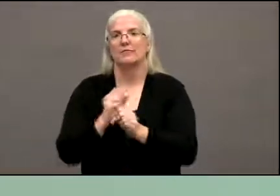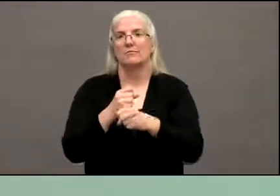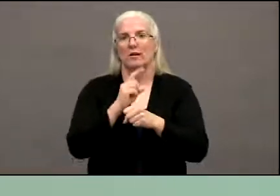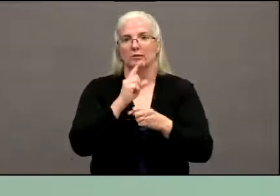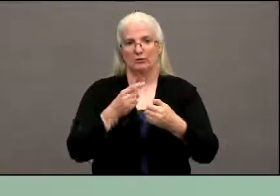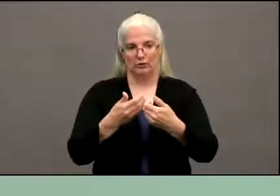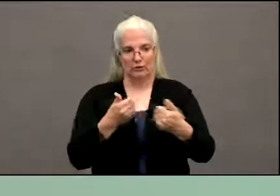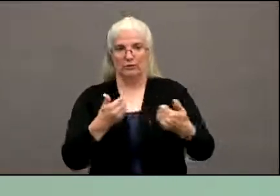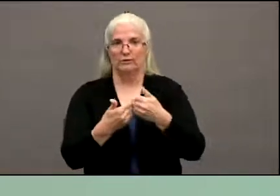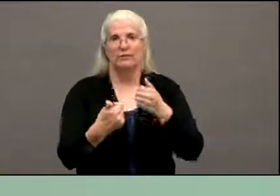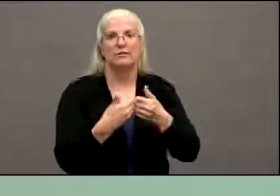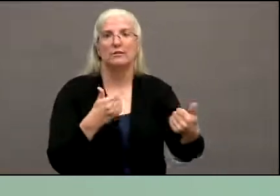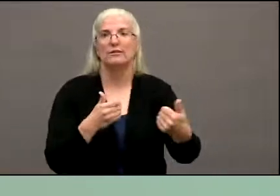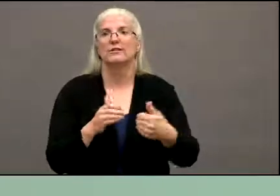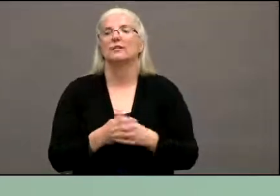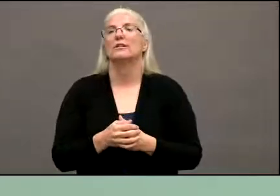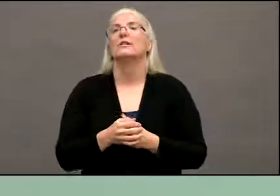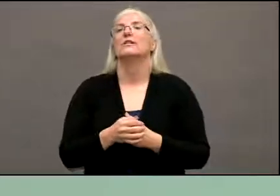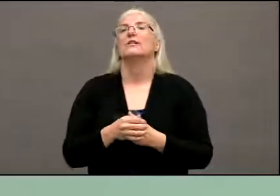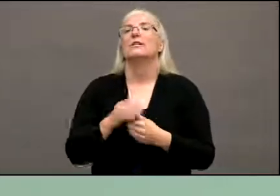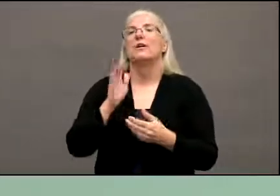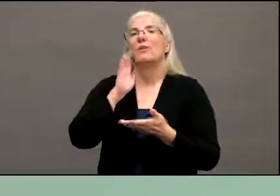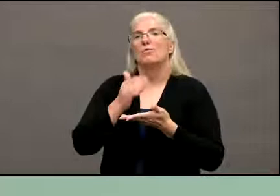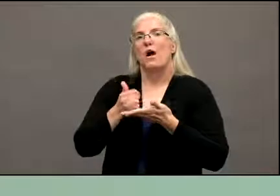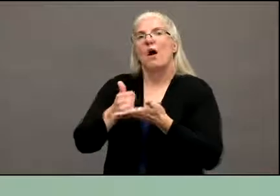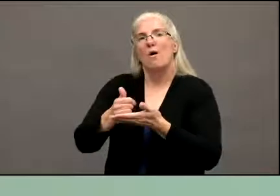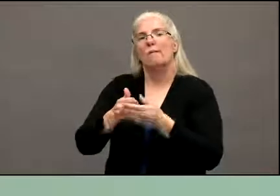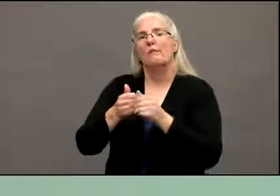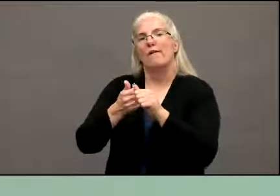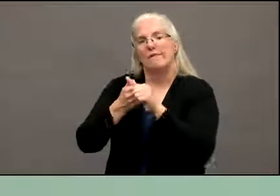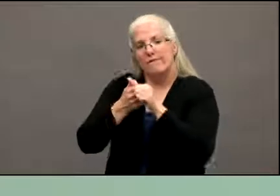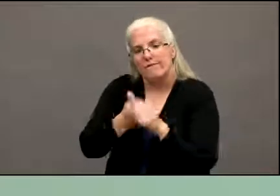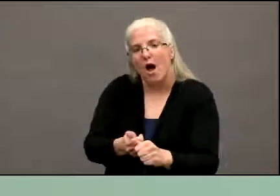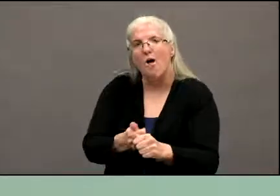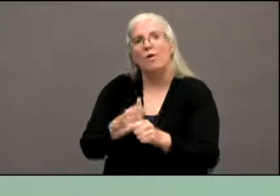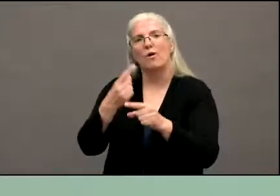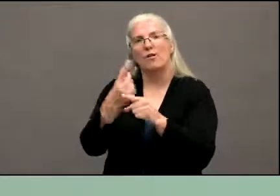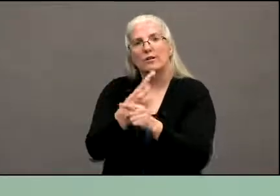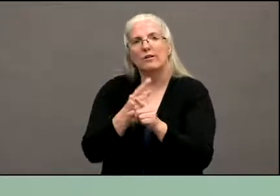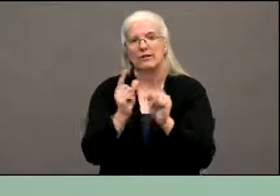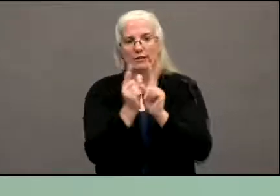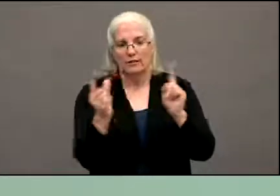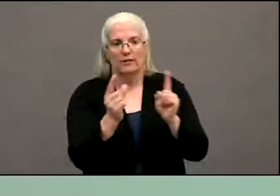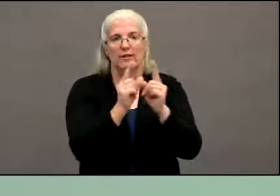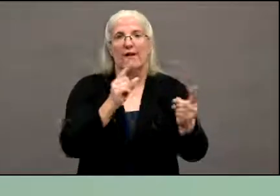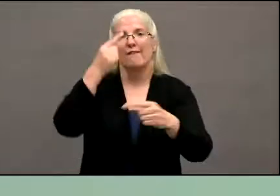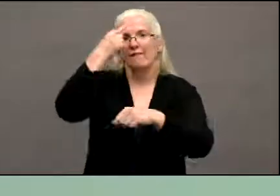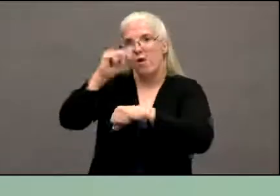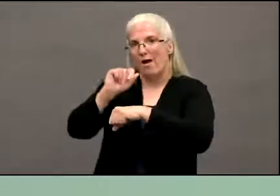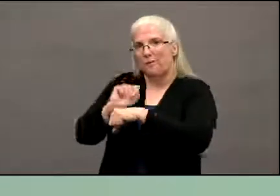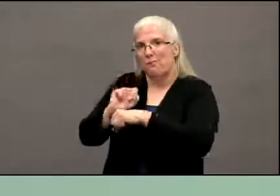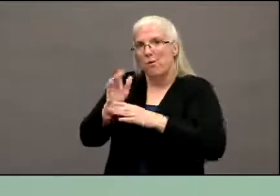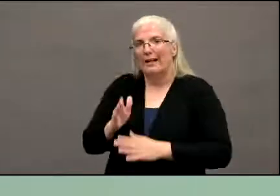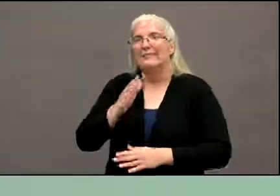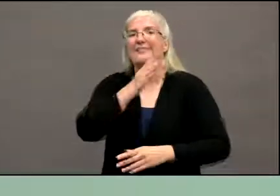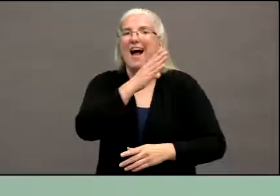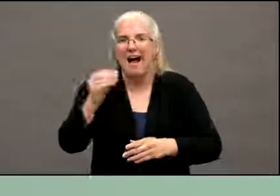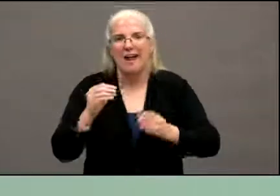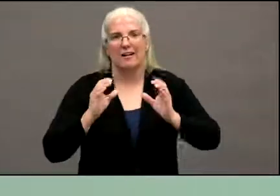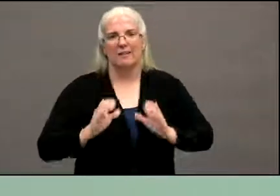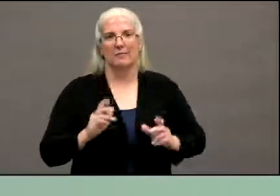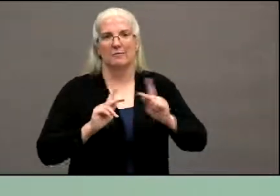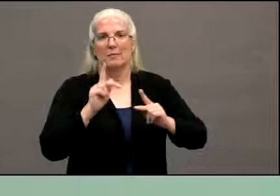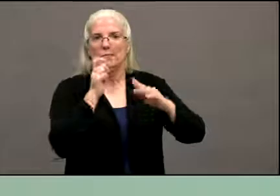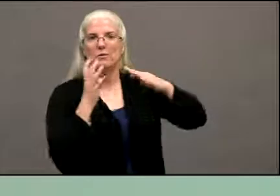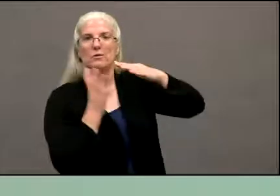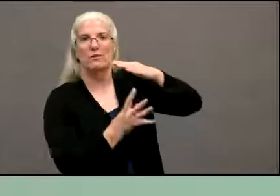distancing, proper social distancing between all customers, patrons, and workers. And also the third, finally, the third